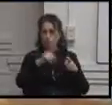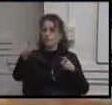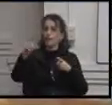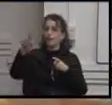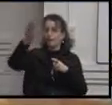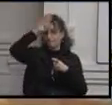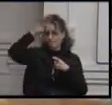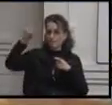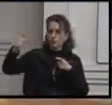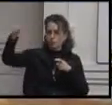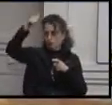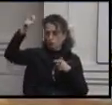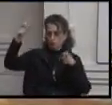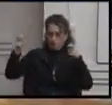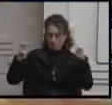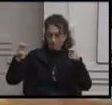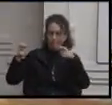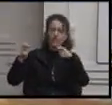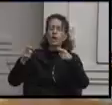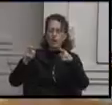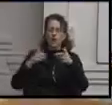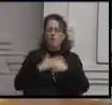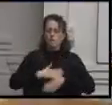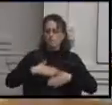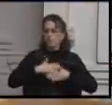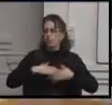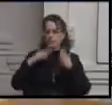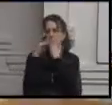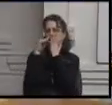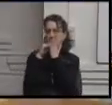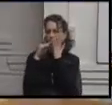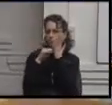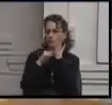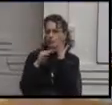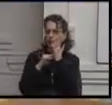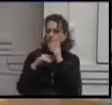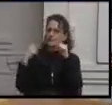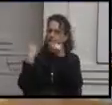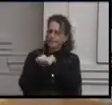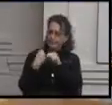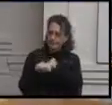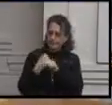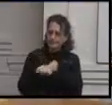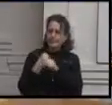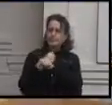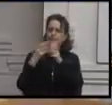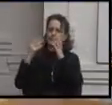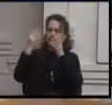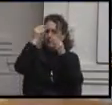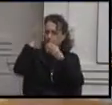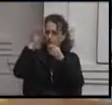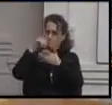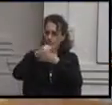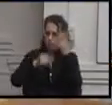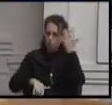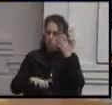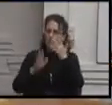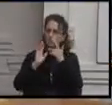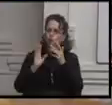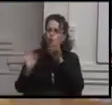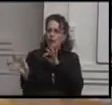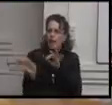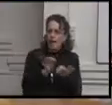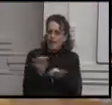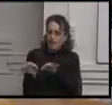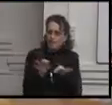with hard data about the role that Station 2 plays in the